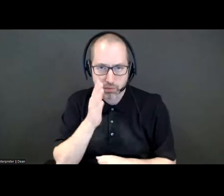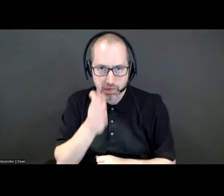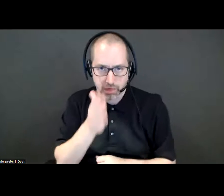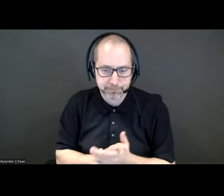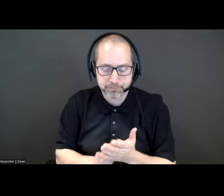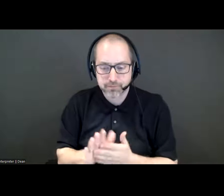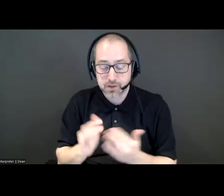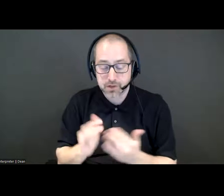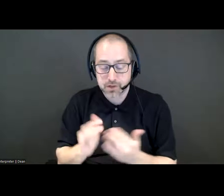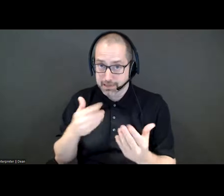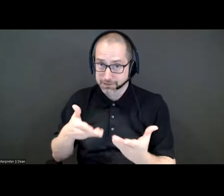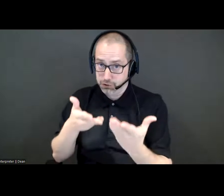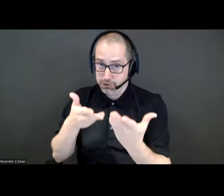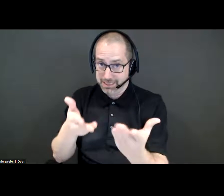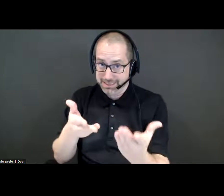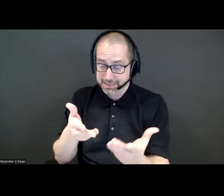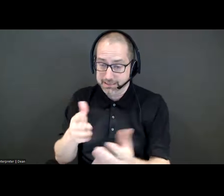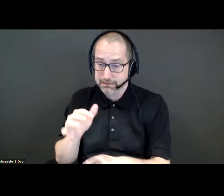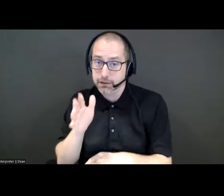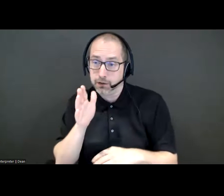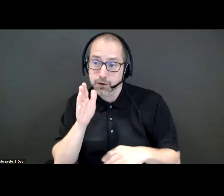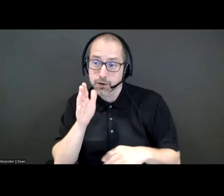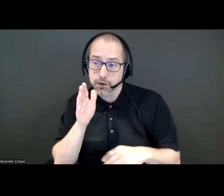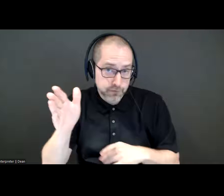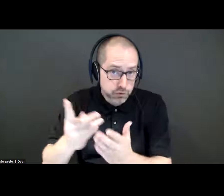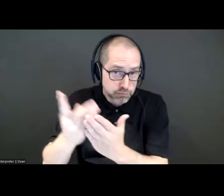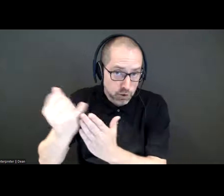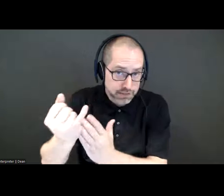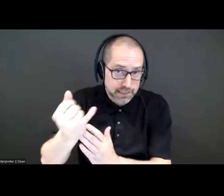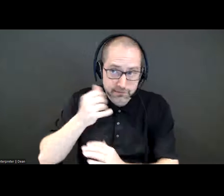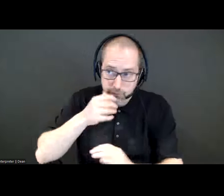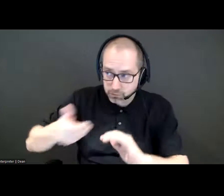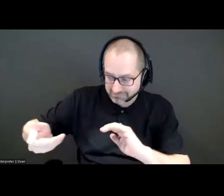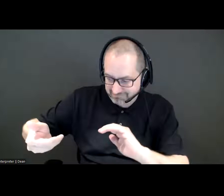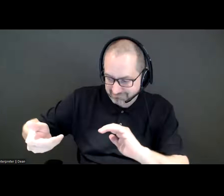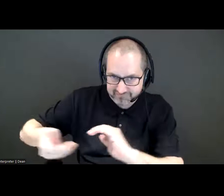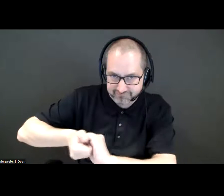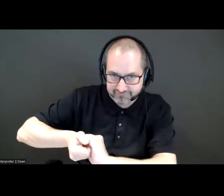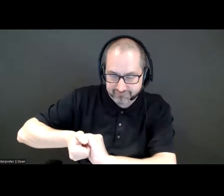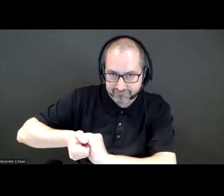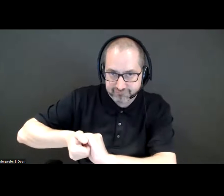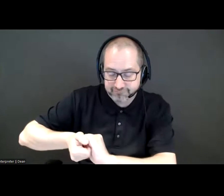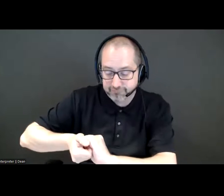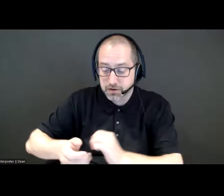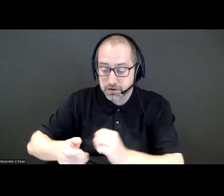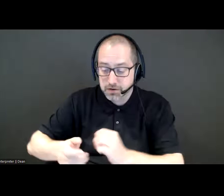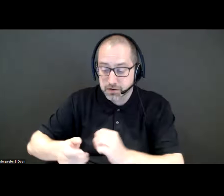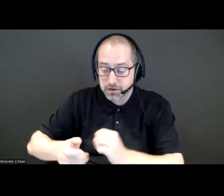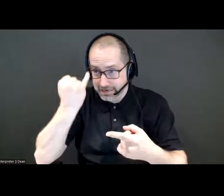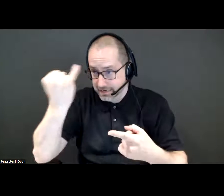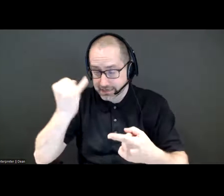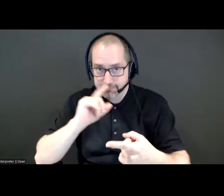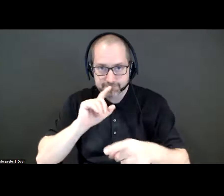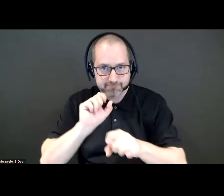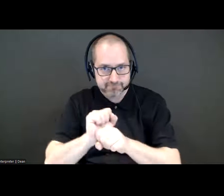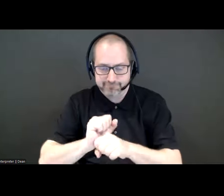sort of suggest future projects on that engagement. But I've thought of one thing for sure that would make good use of our